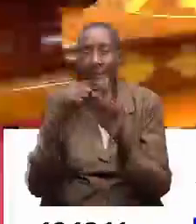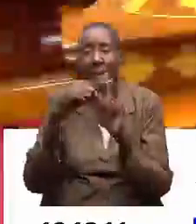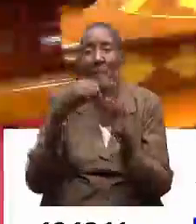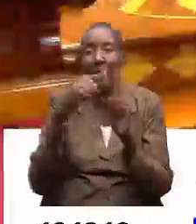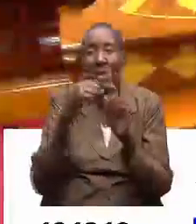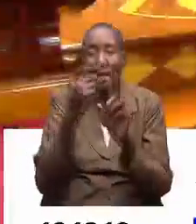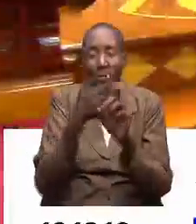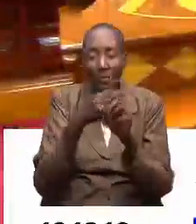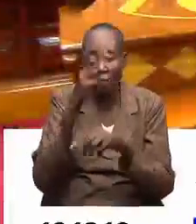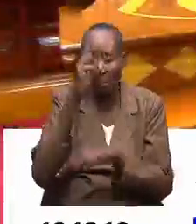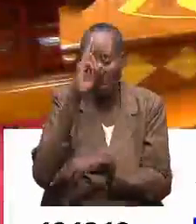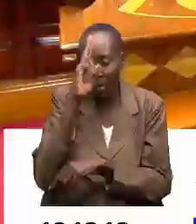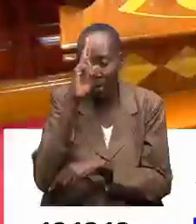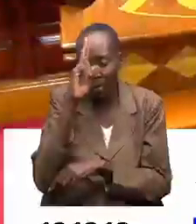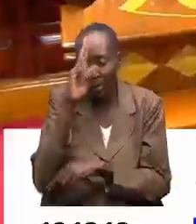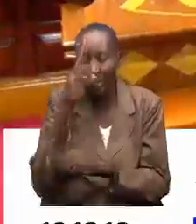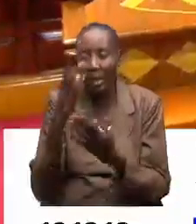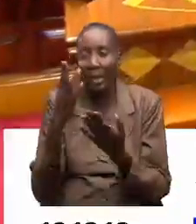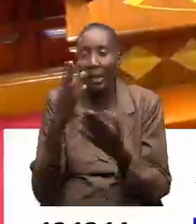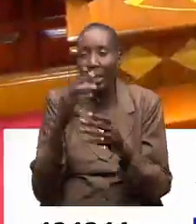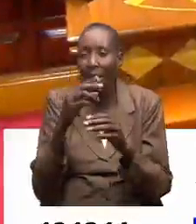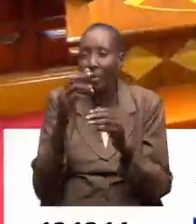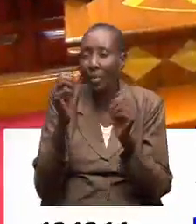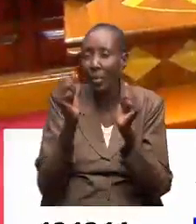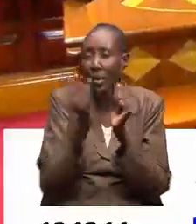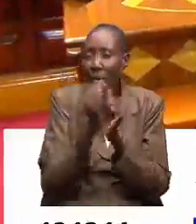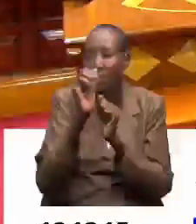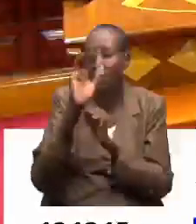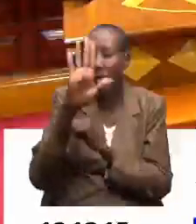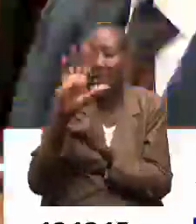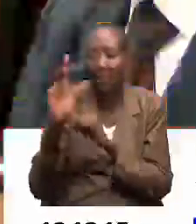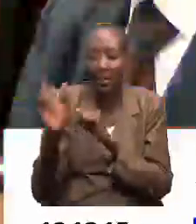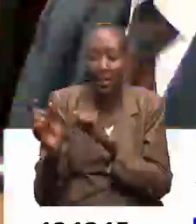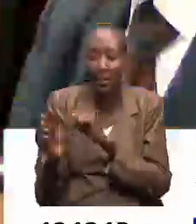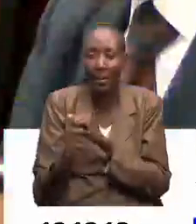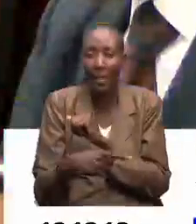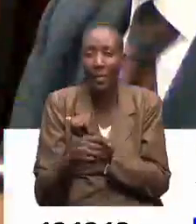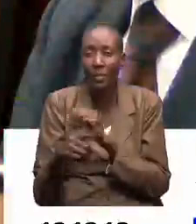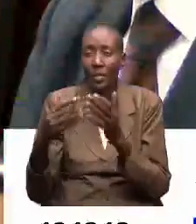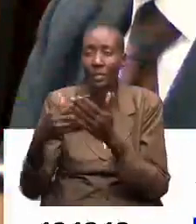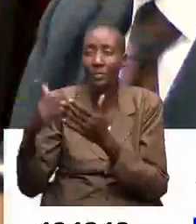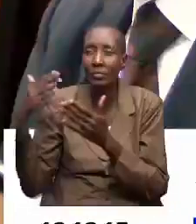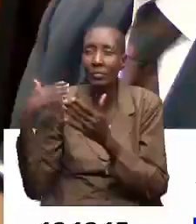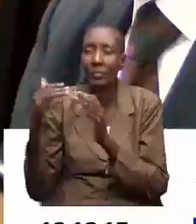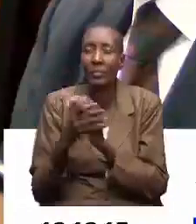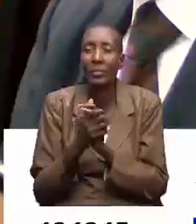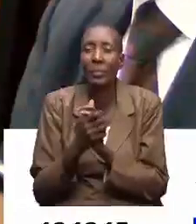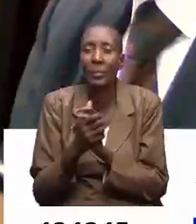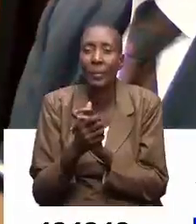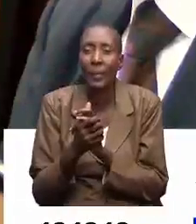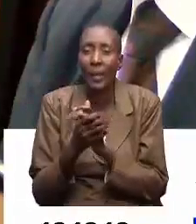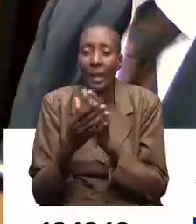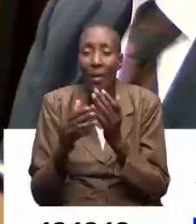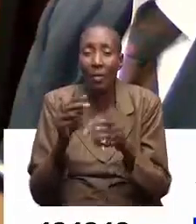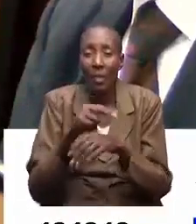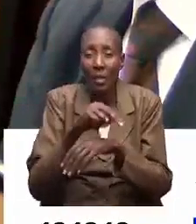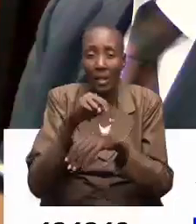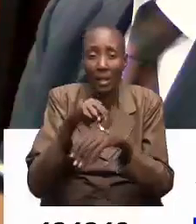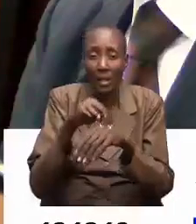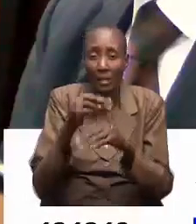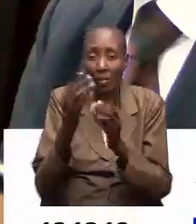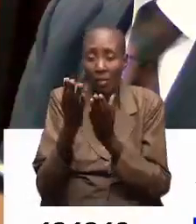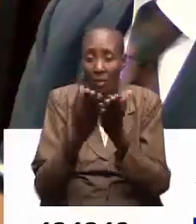kikatili kutoka kwa polisi katika kipindi cha miezi 15 iliyopita. Non-operationalization of the National Coroner Service